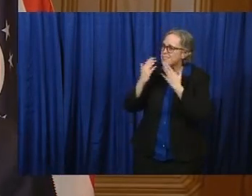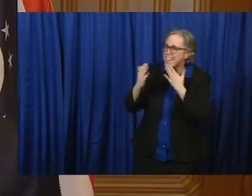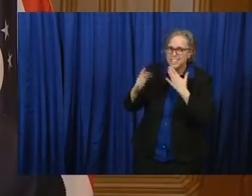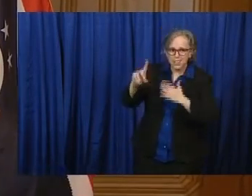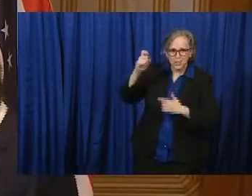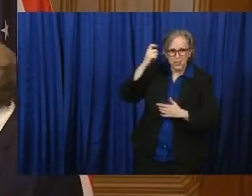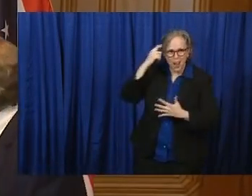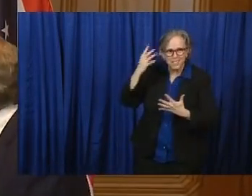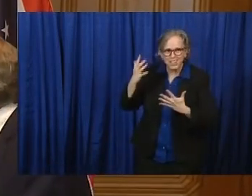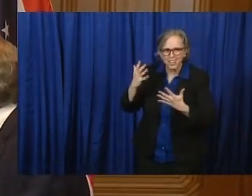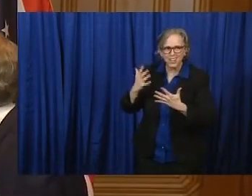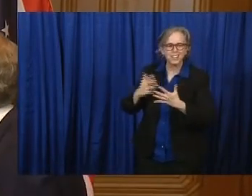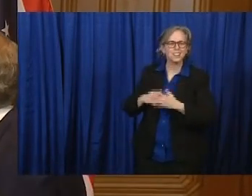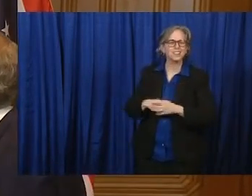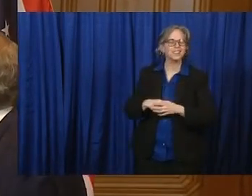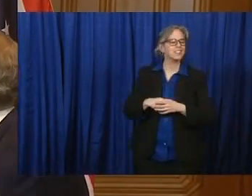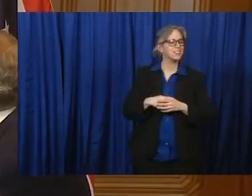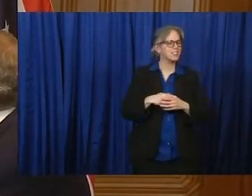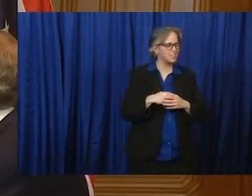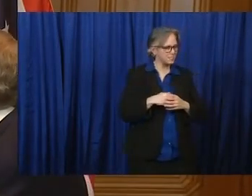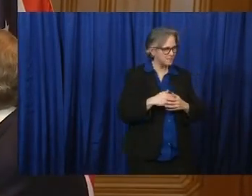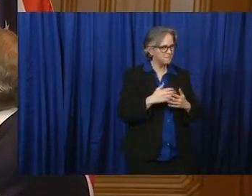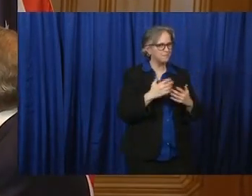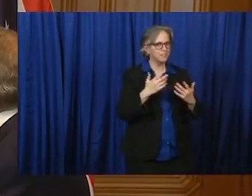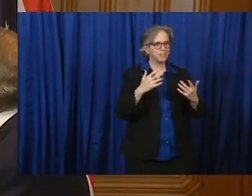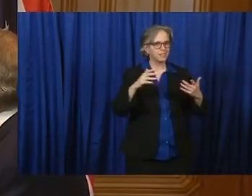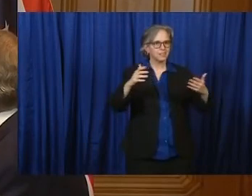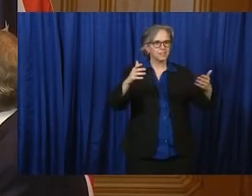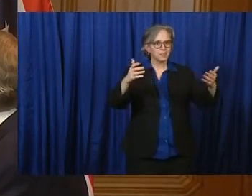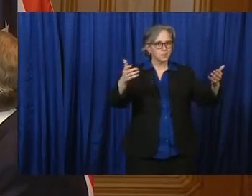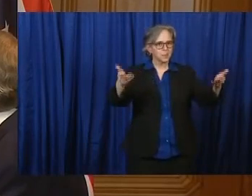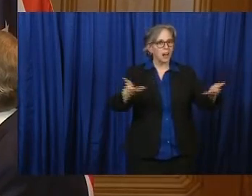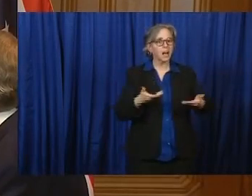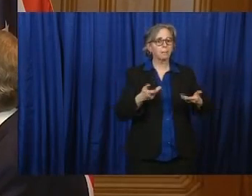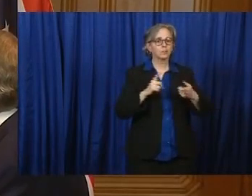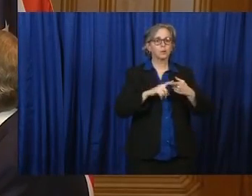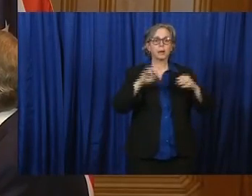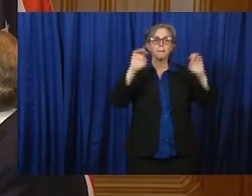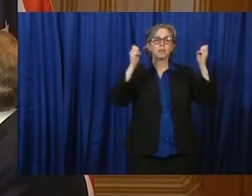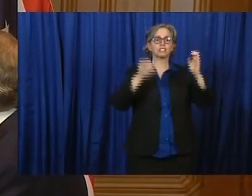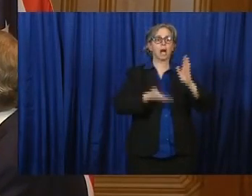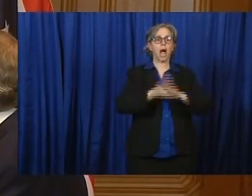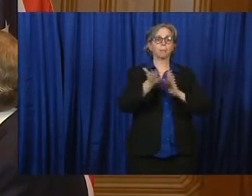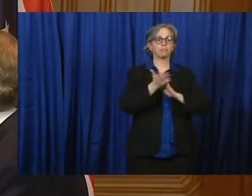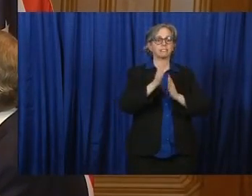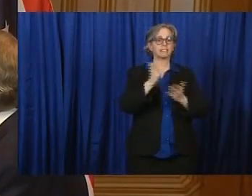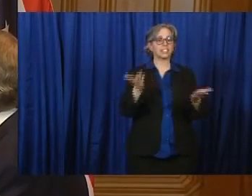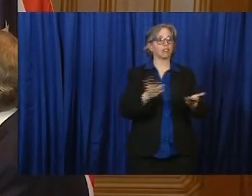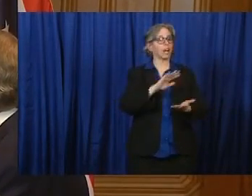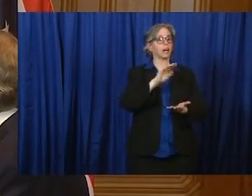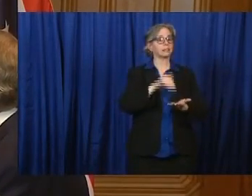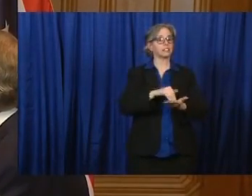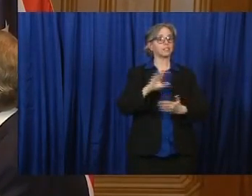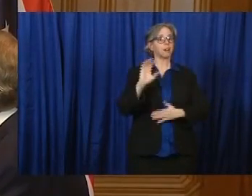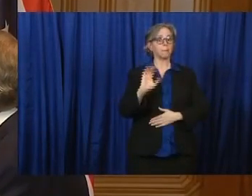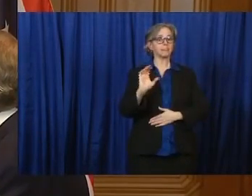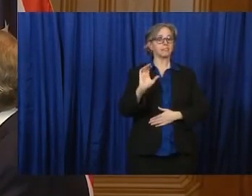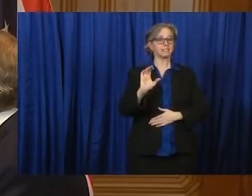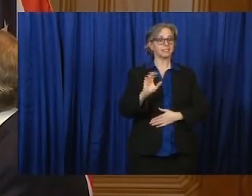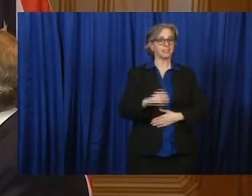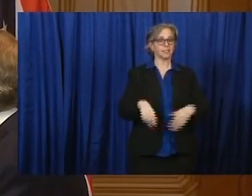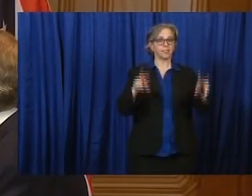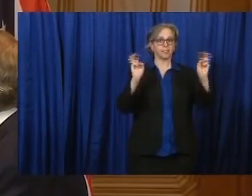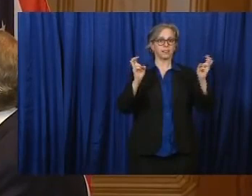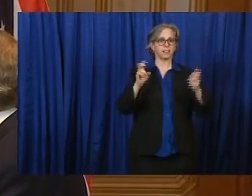report. I'm working in the Emergency Operations Center in Columbus. This Emergency Operations Center is the nerve center for this